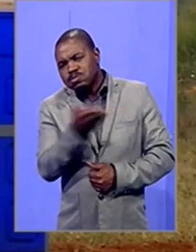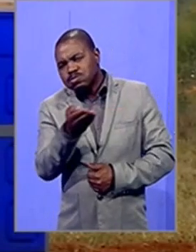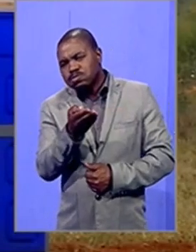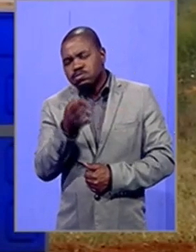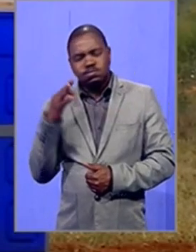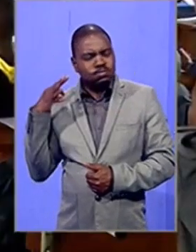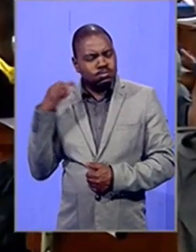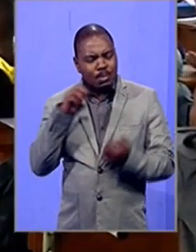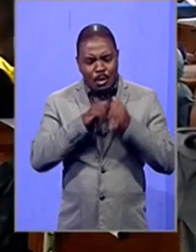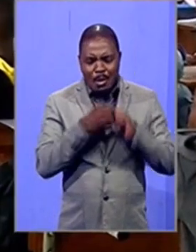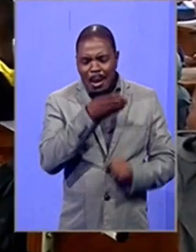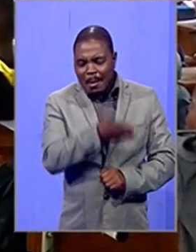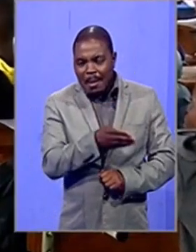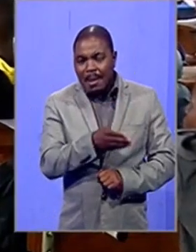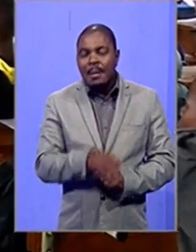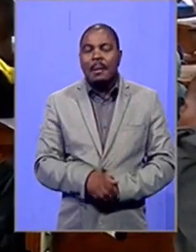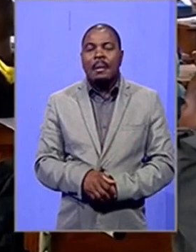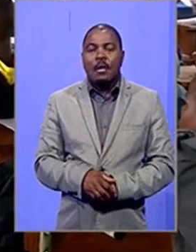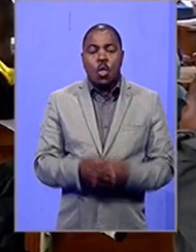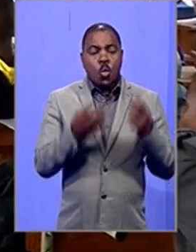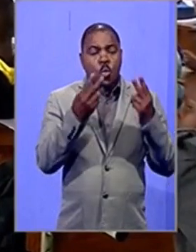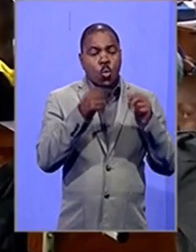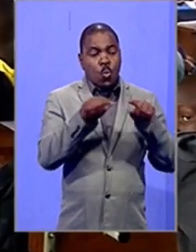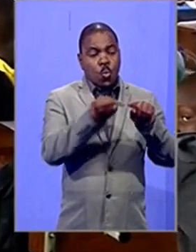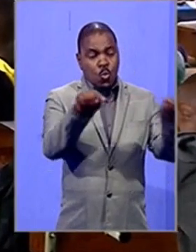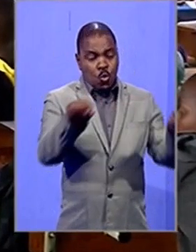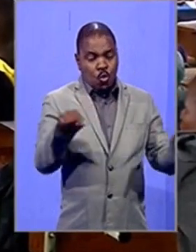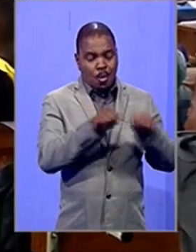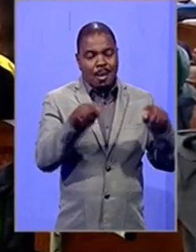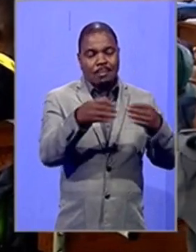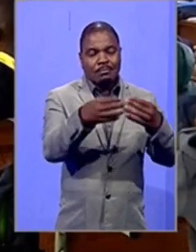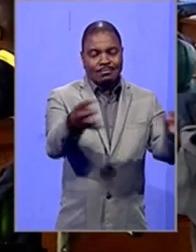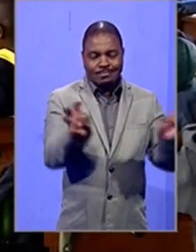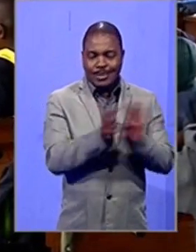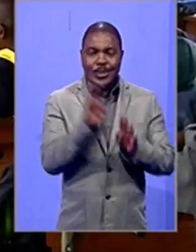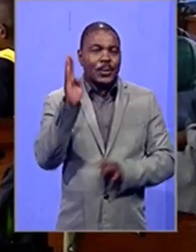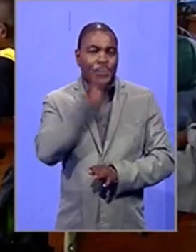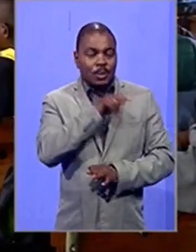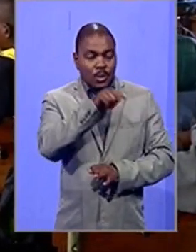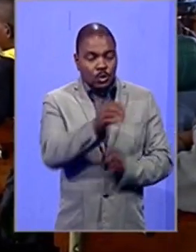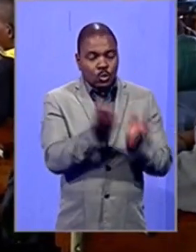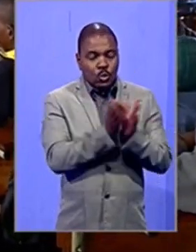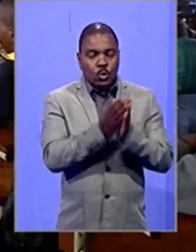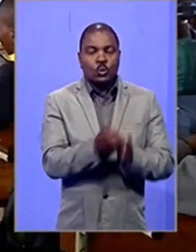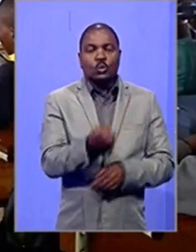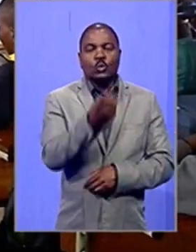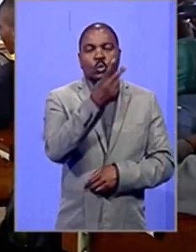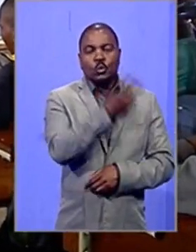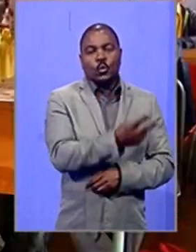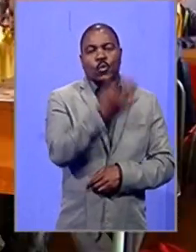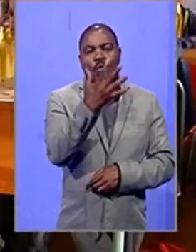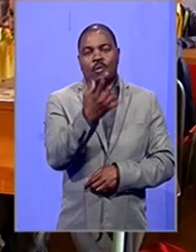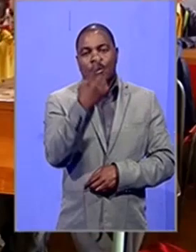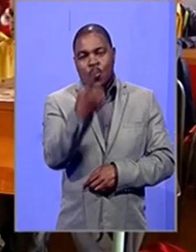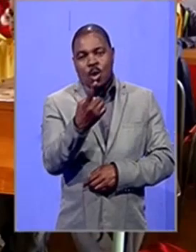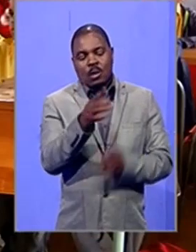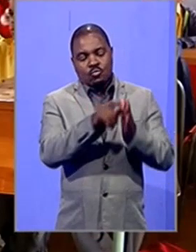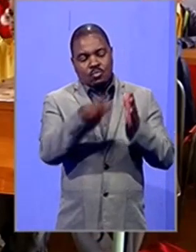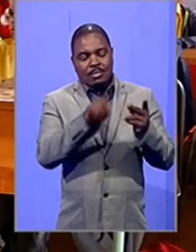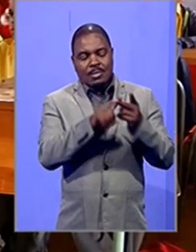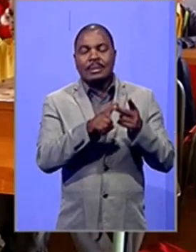ka tšatši. Lefelo le leswa ga le na legora mola sekolo se se na le Barutwana ba 250 le barutiši